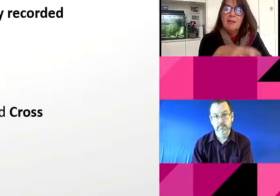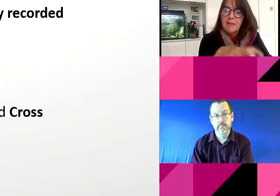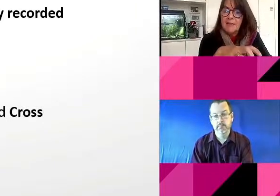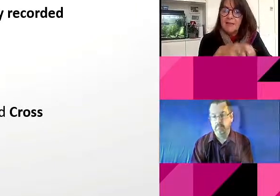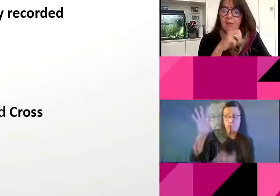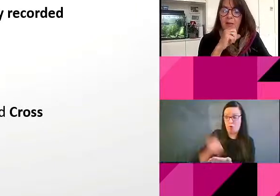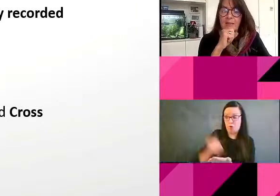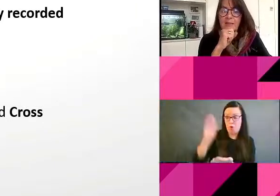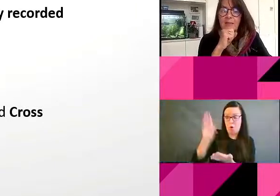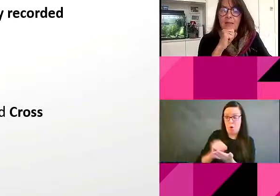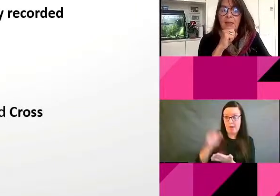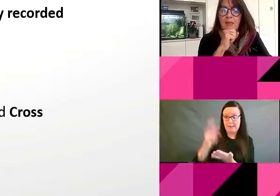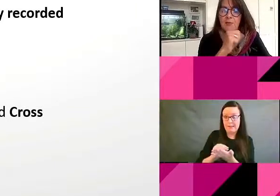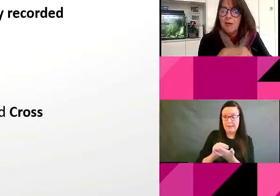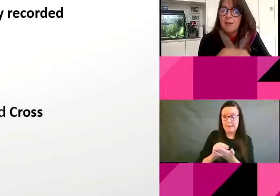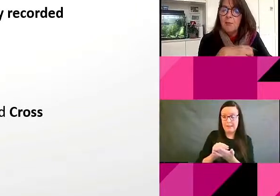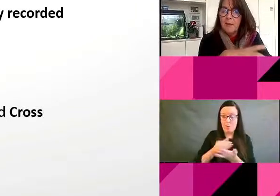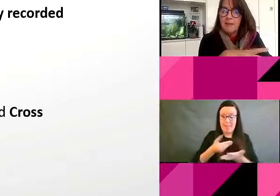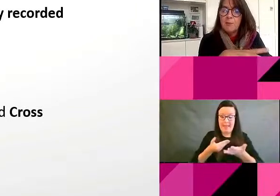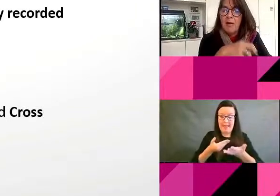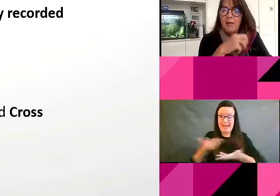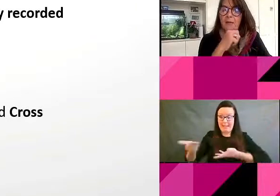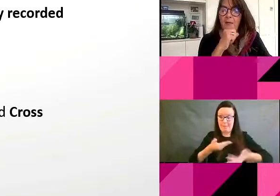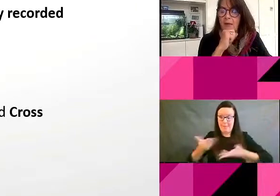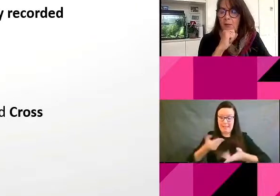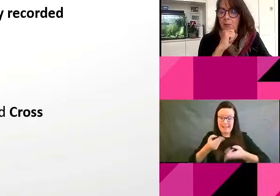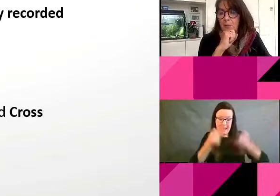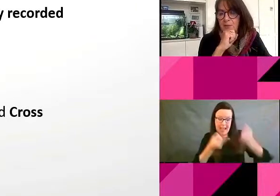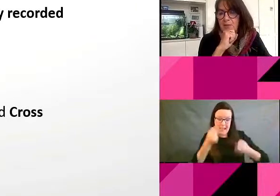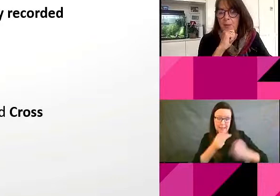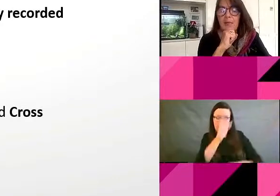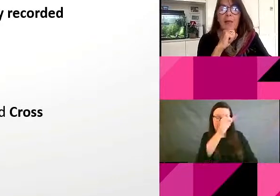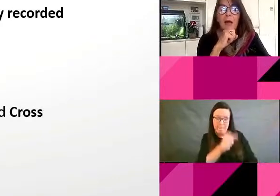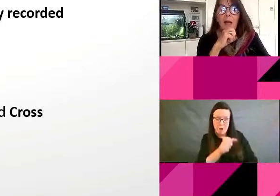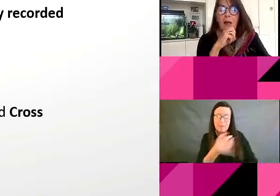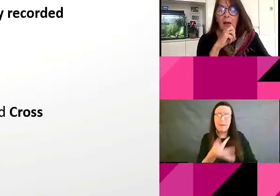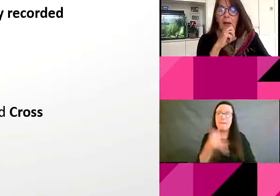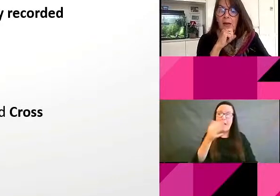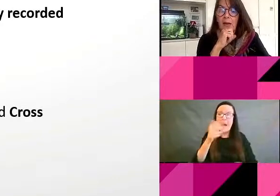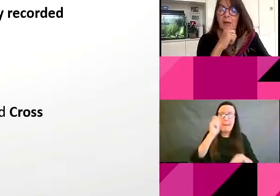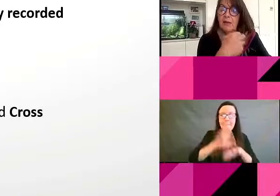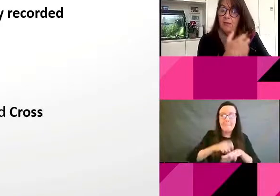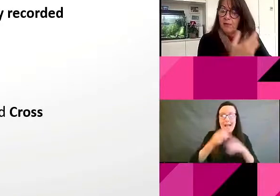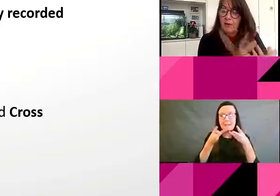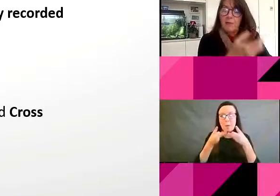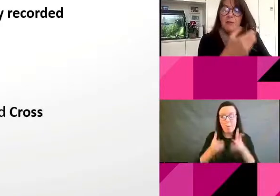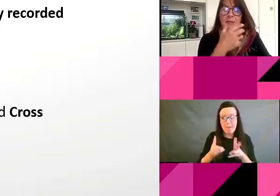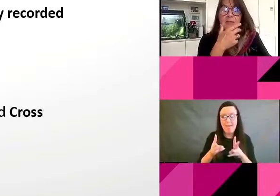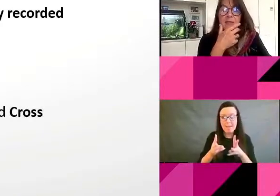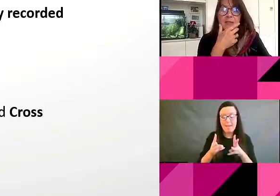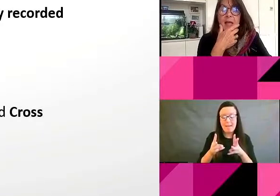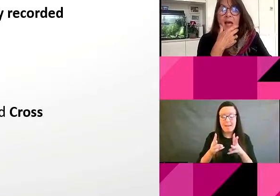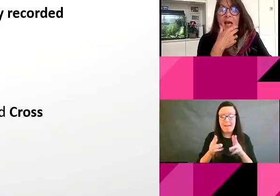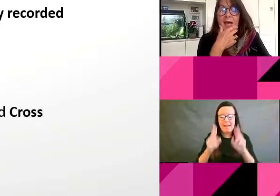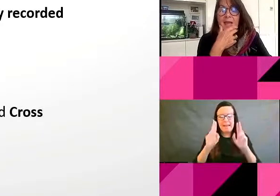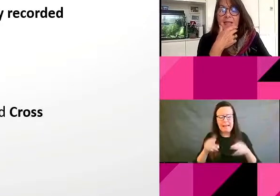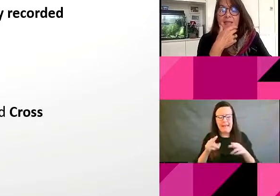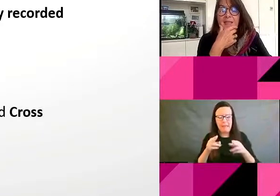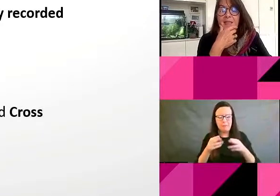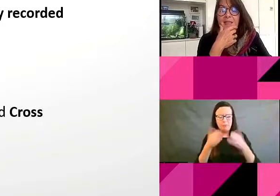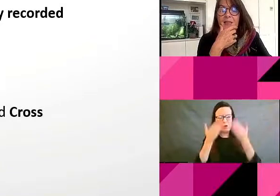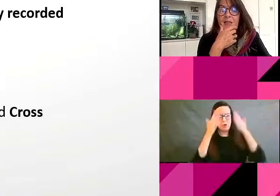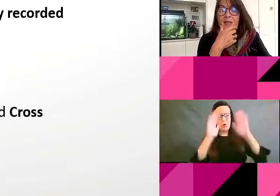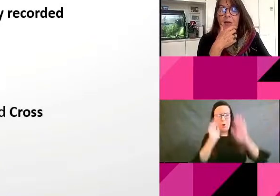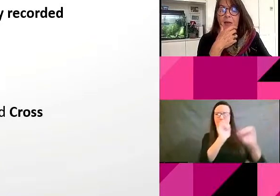having assessed the person to find the best way that they can possibly give their evidence,